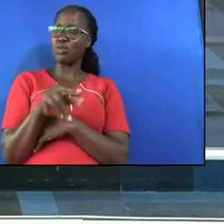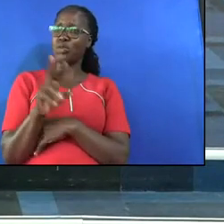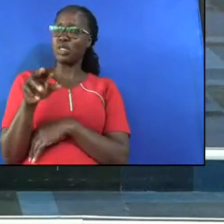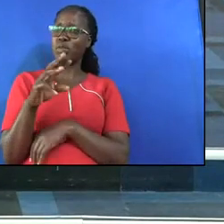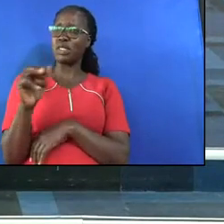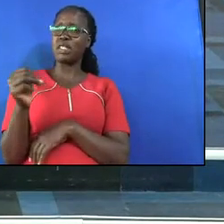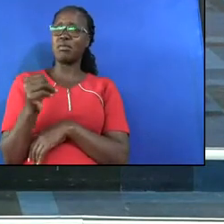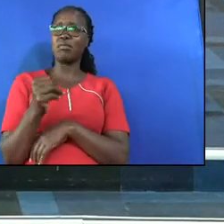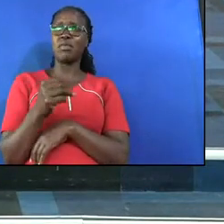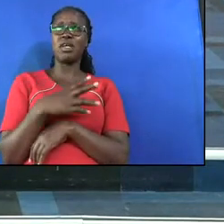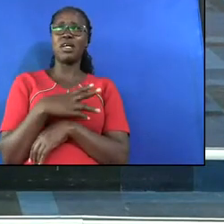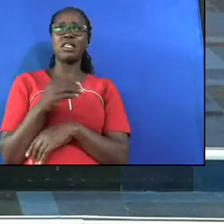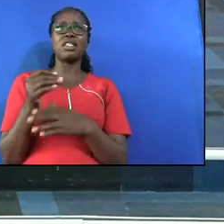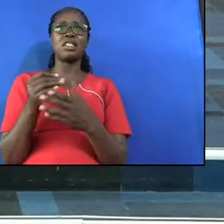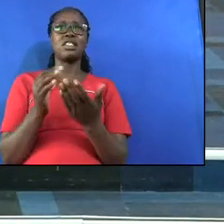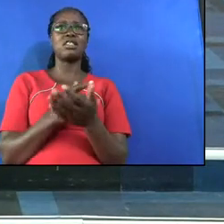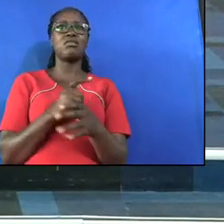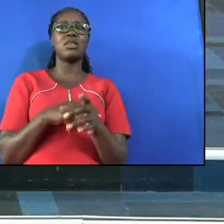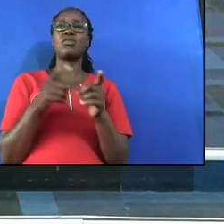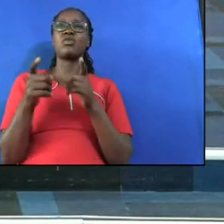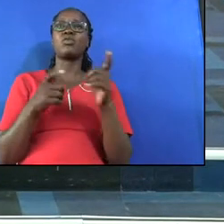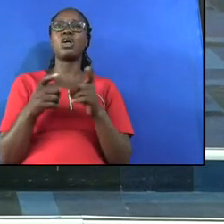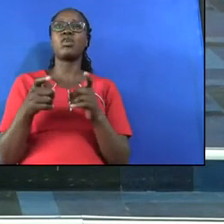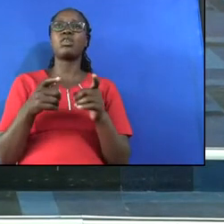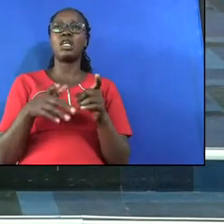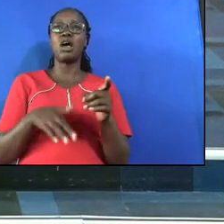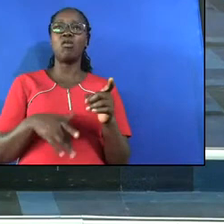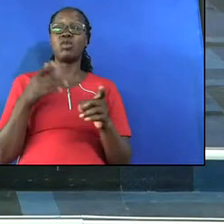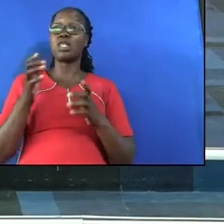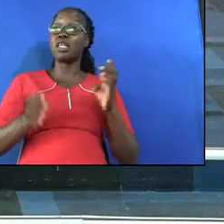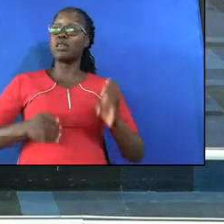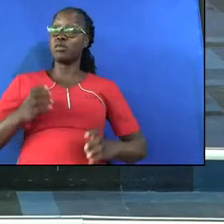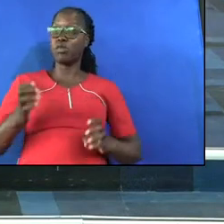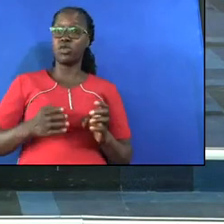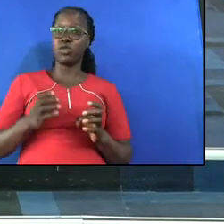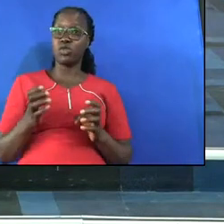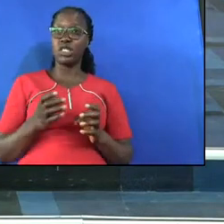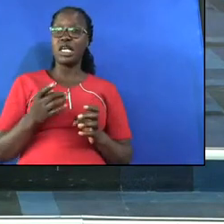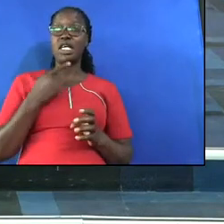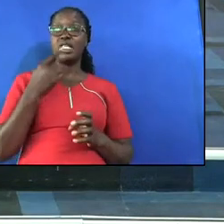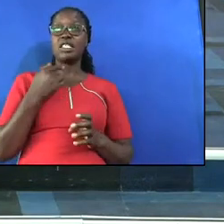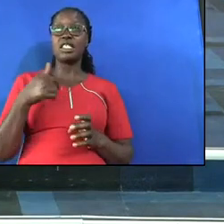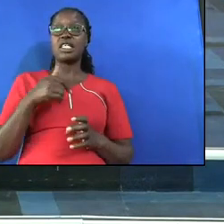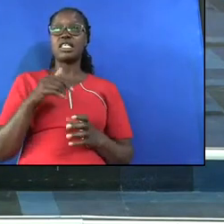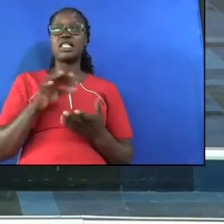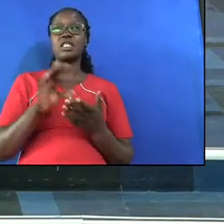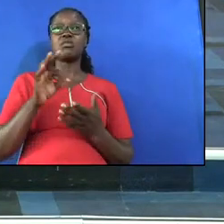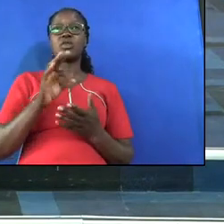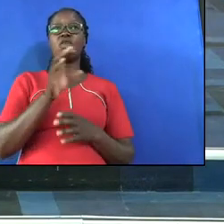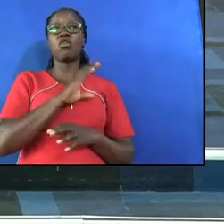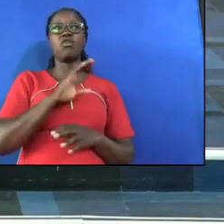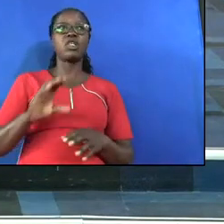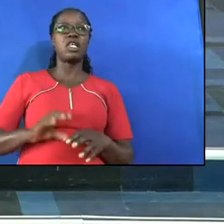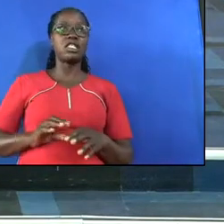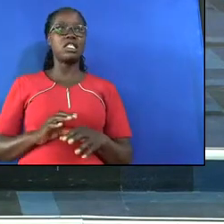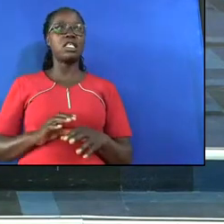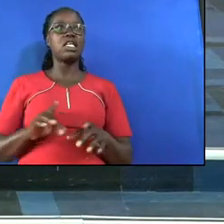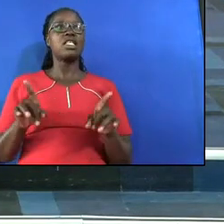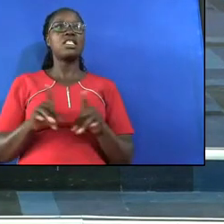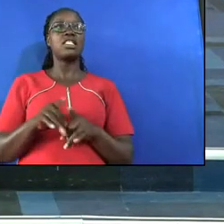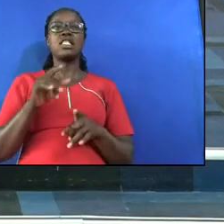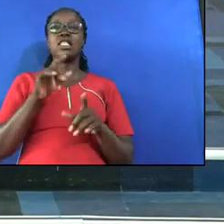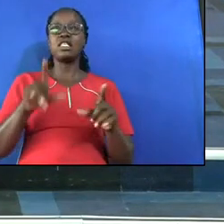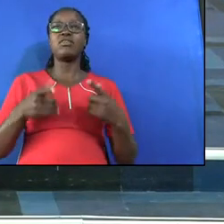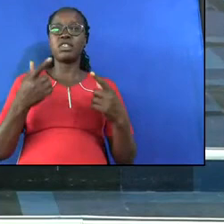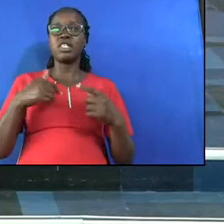them and at times we are controlled by our moods and our emotions. That tells us that the Spirit of Christ still is not living